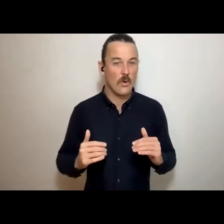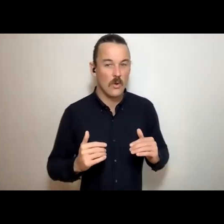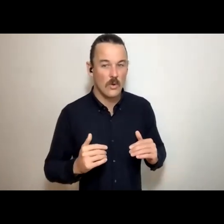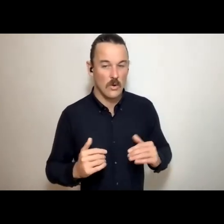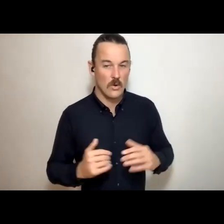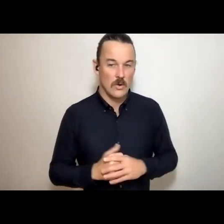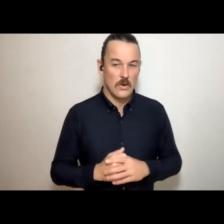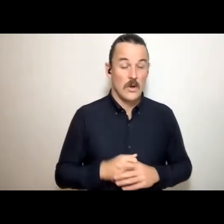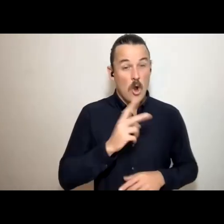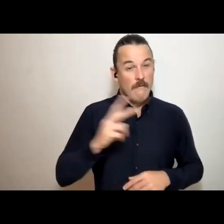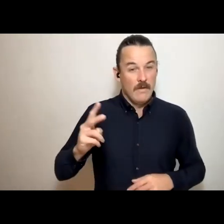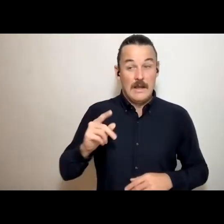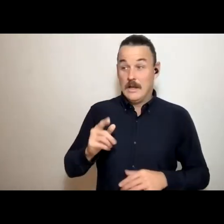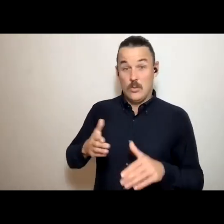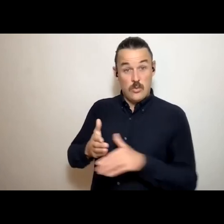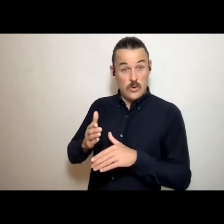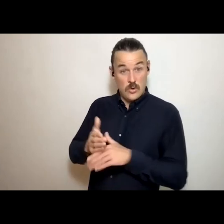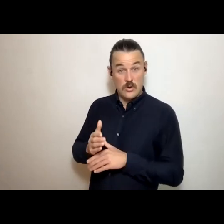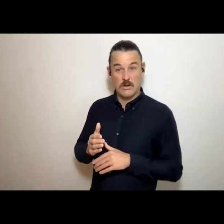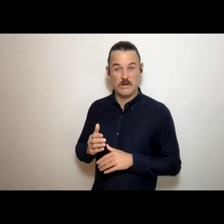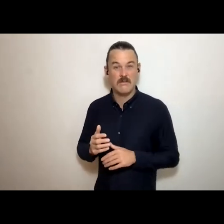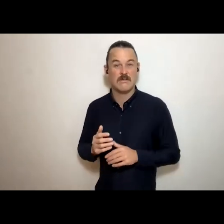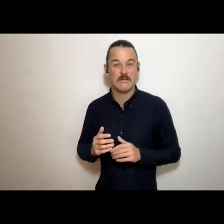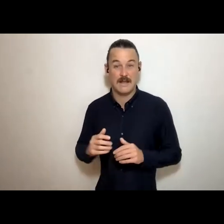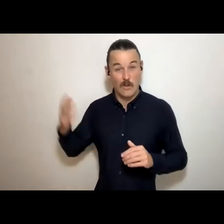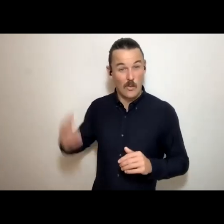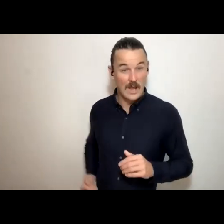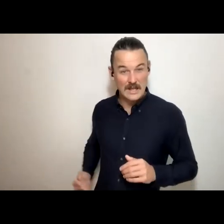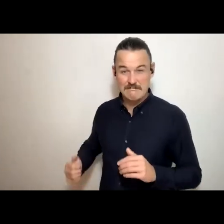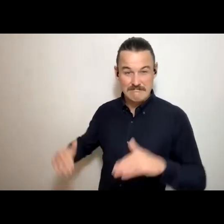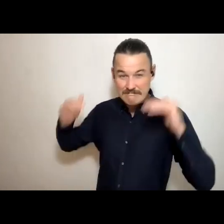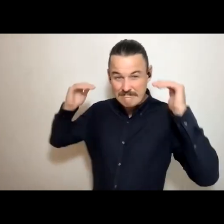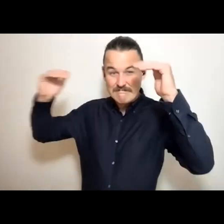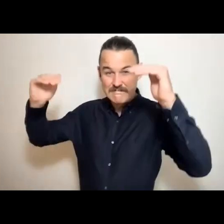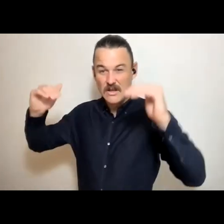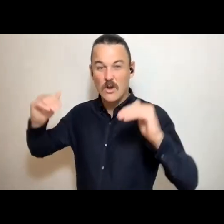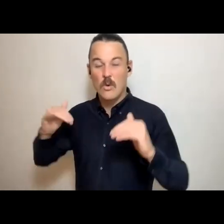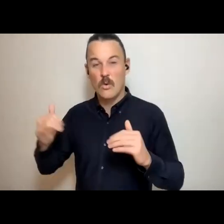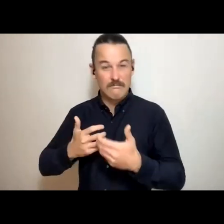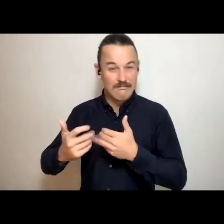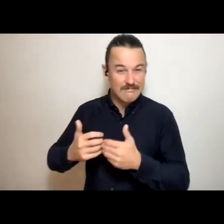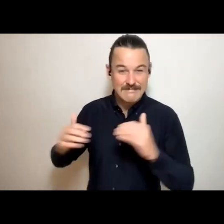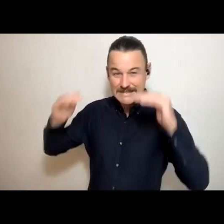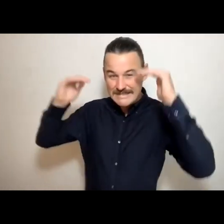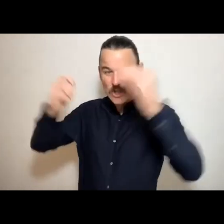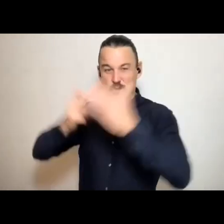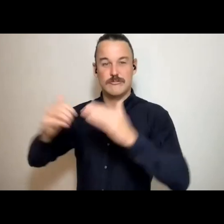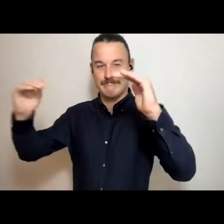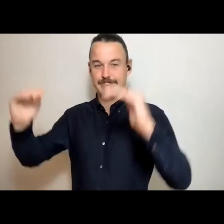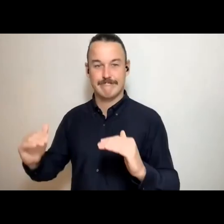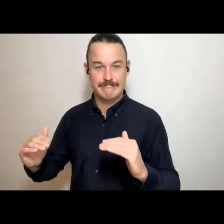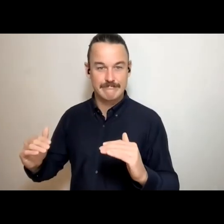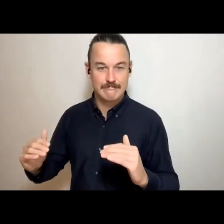uh, profitable or less, um, uh, high status higher education institutions. Although we do know,